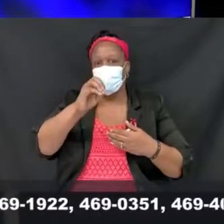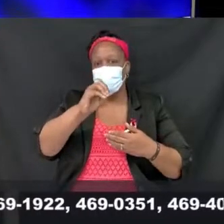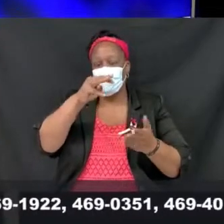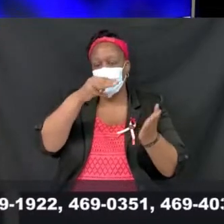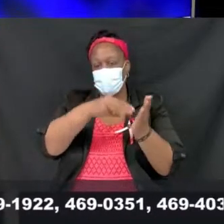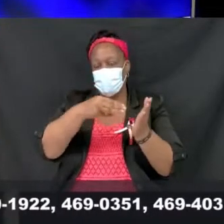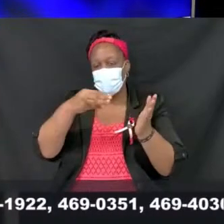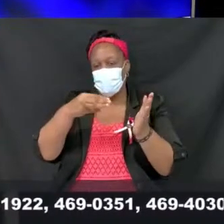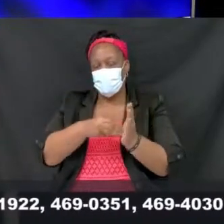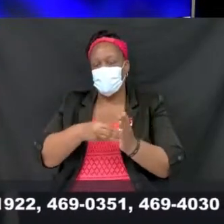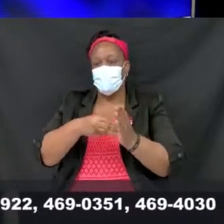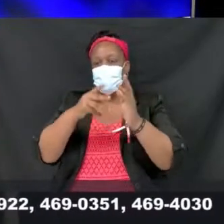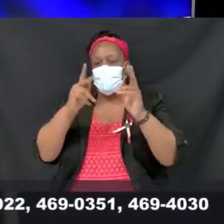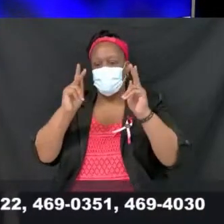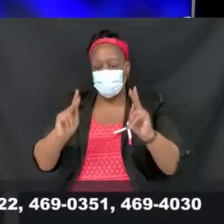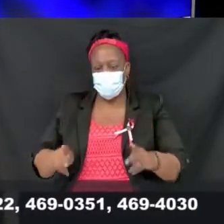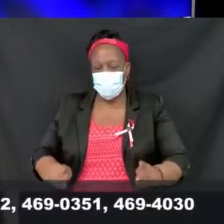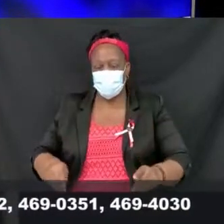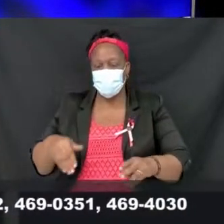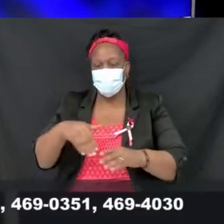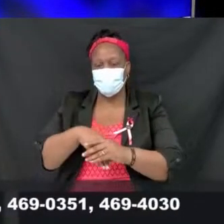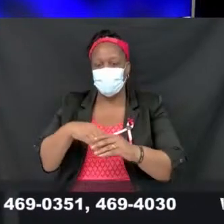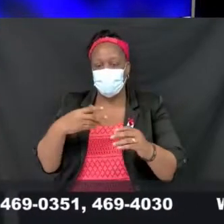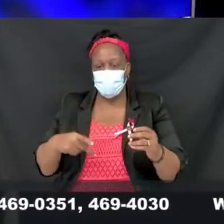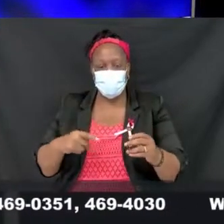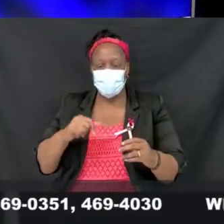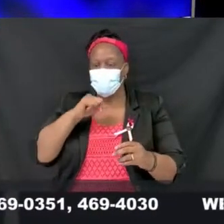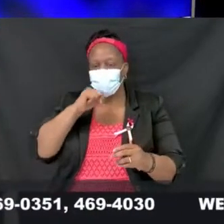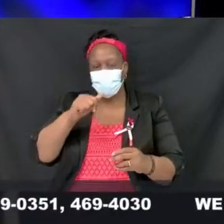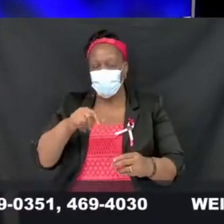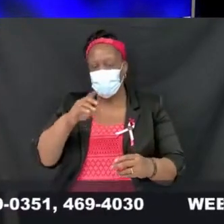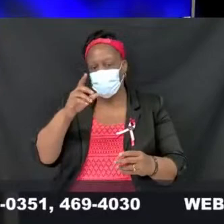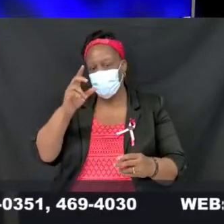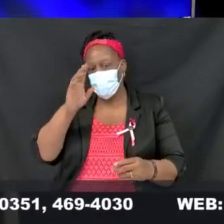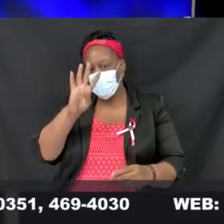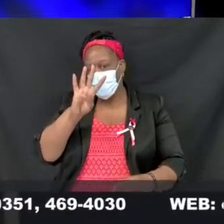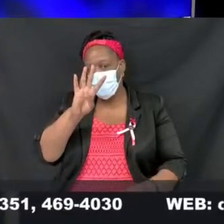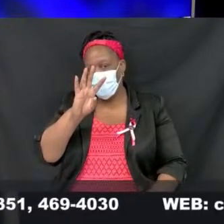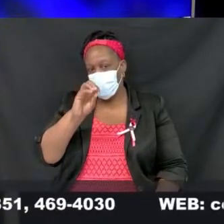person claimed that based on